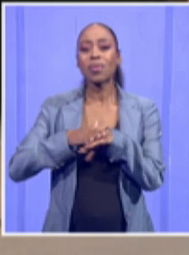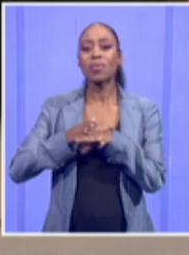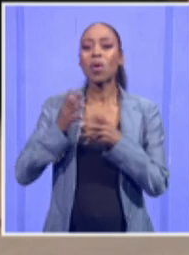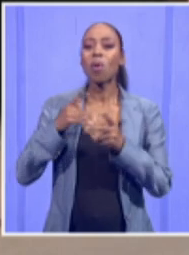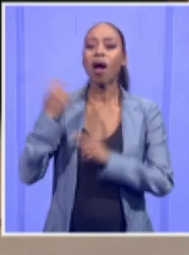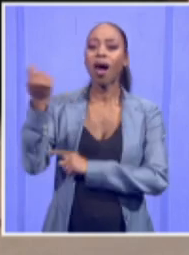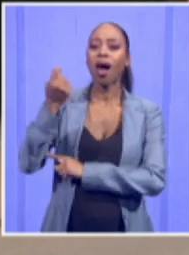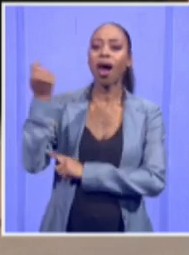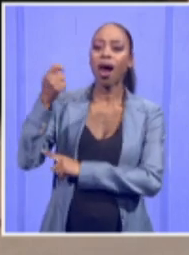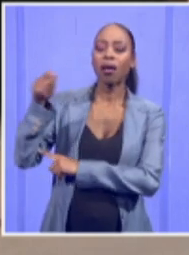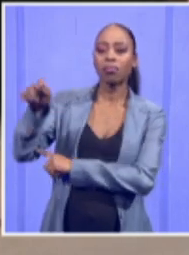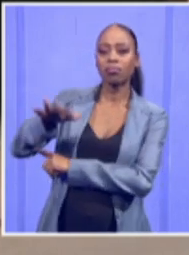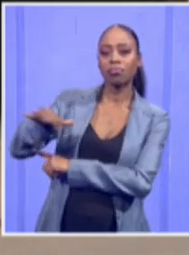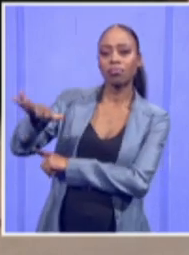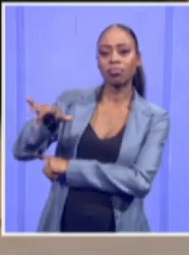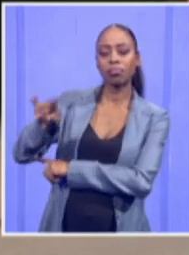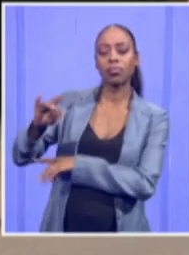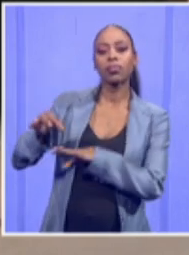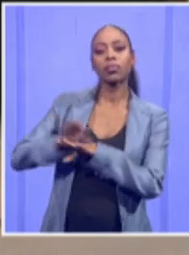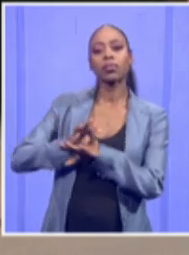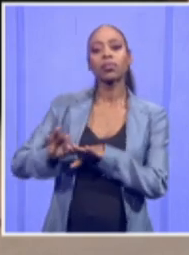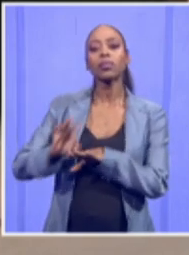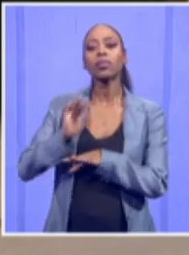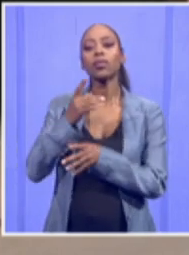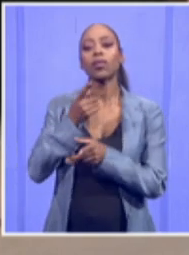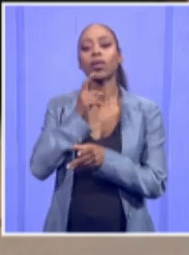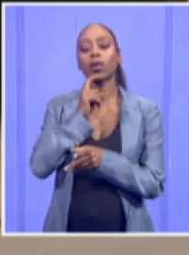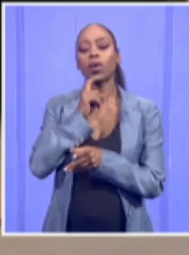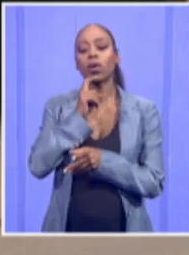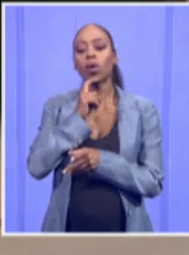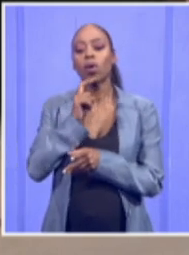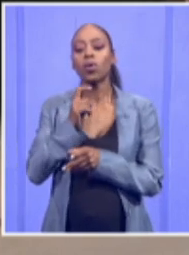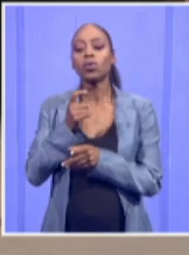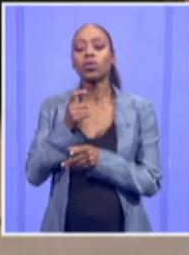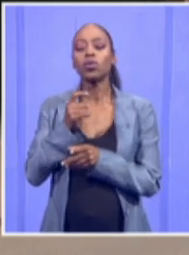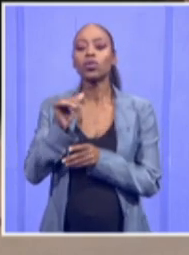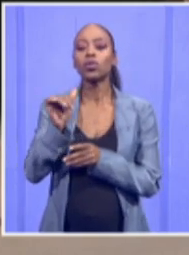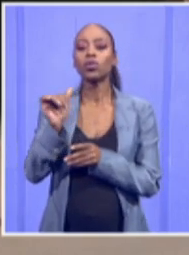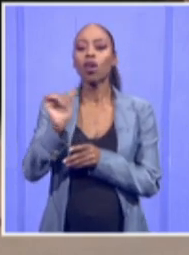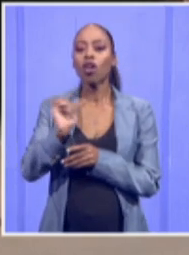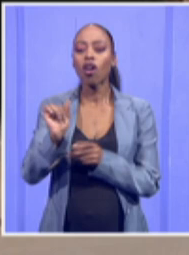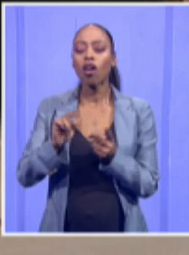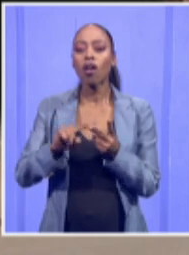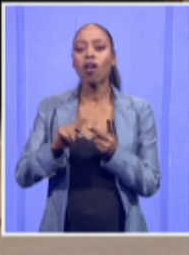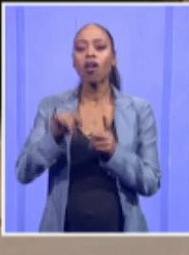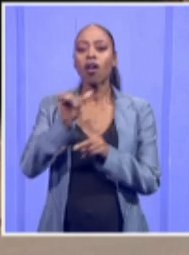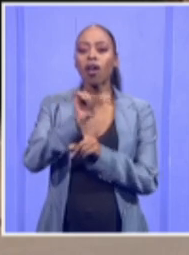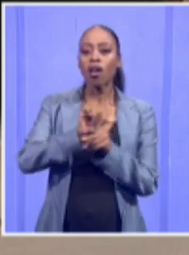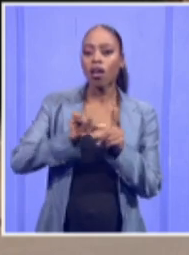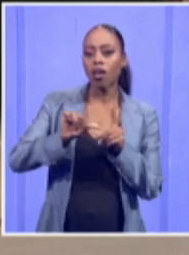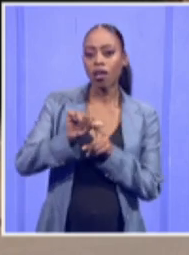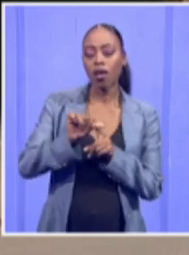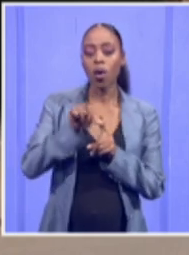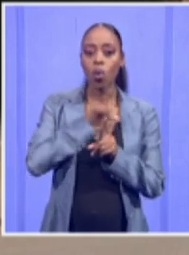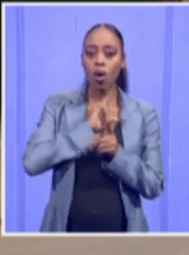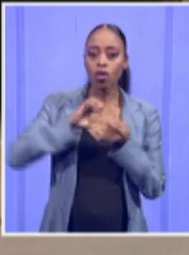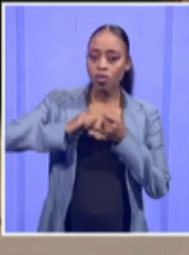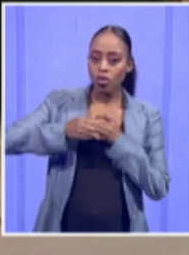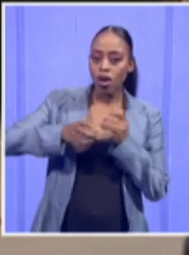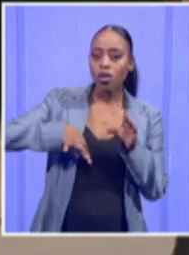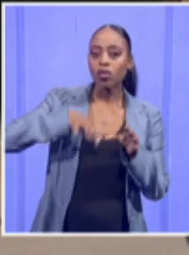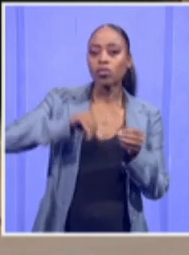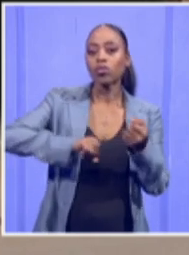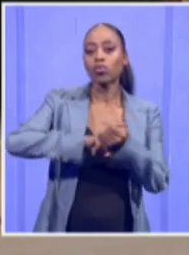rural areas. And they are planning to use the automotive sector, the agricultural sector, as a means to boost this